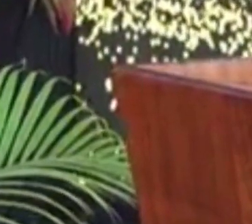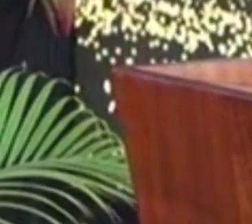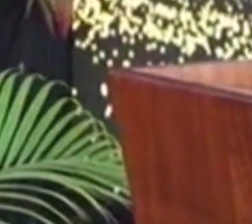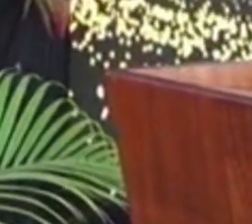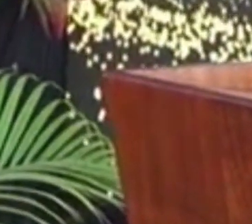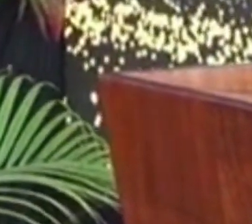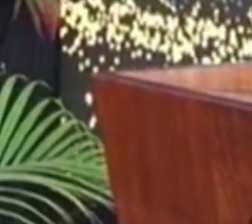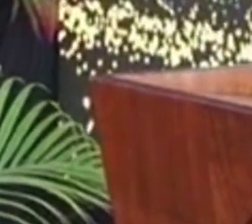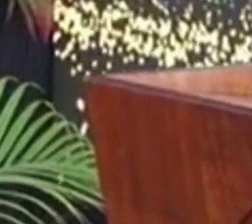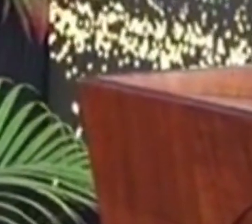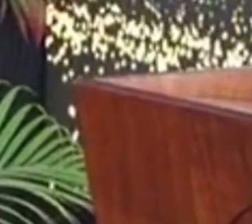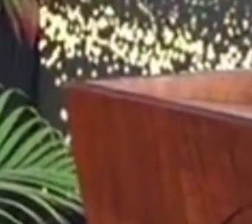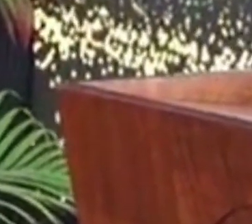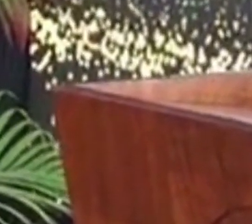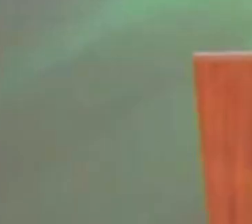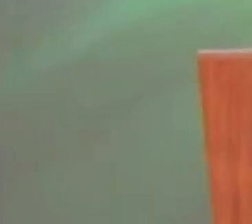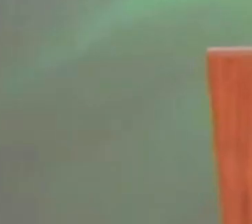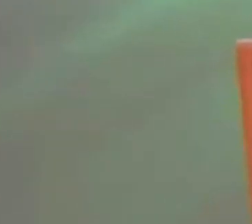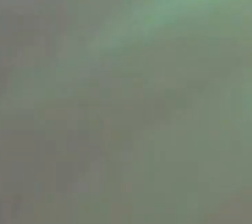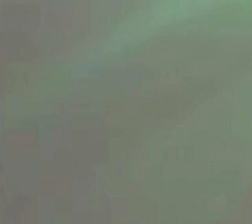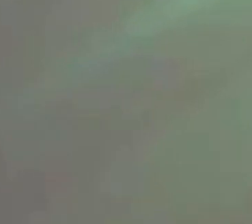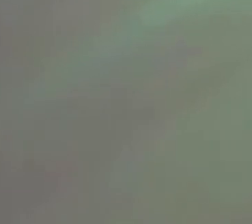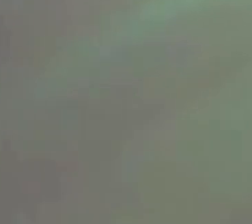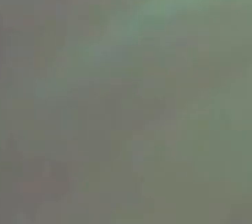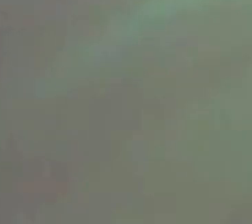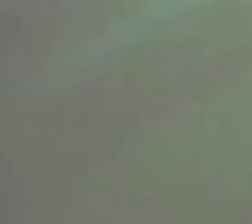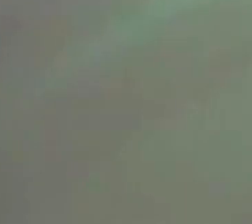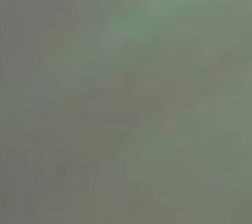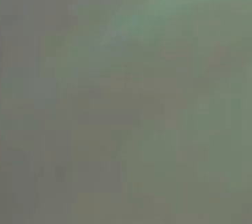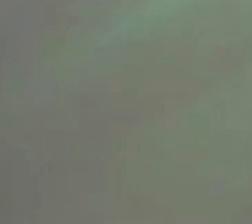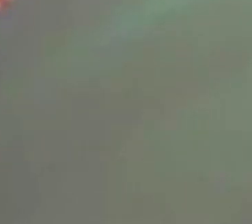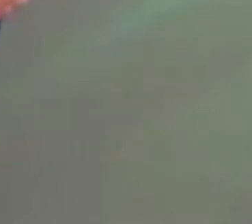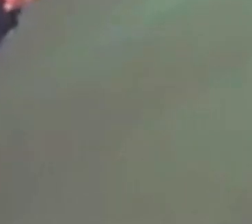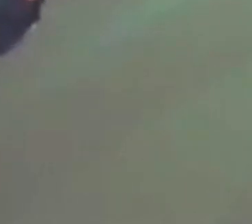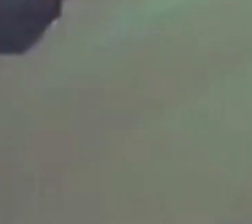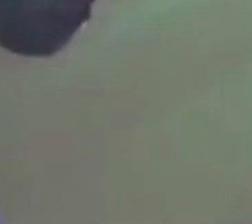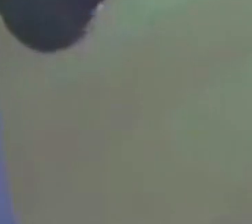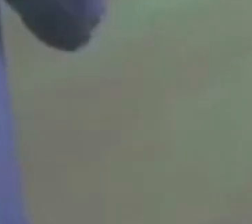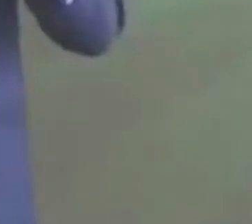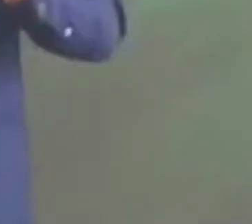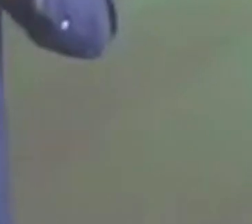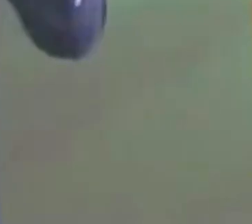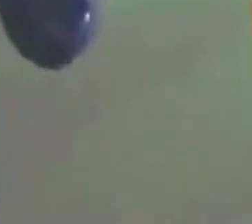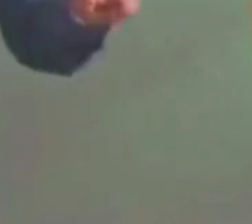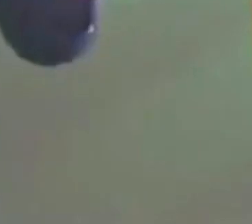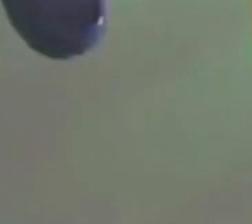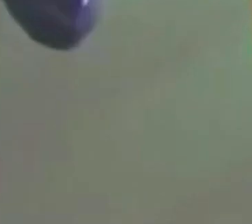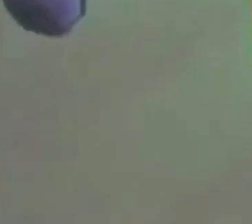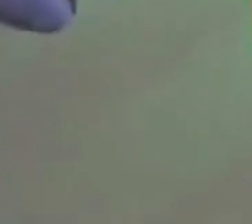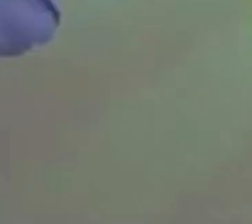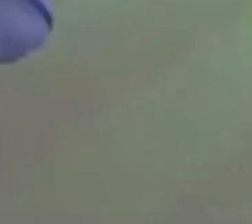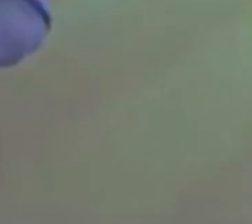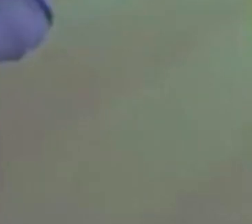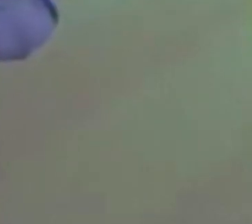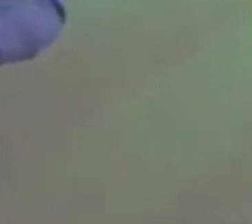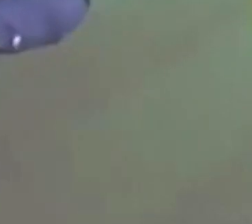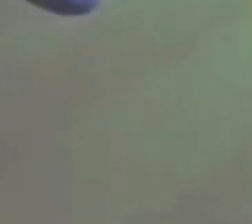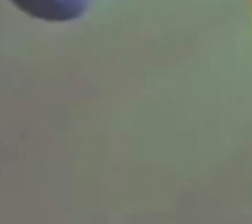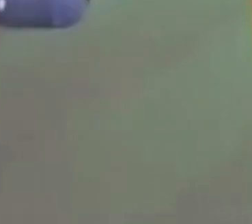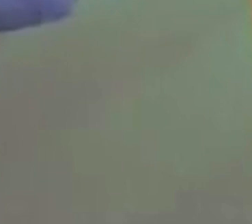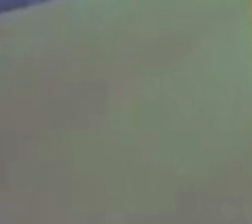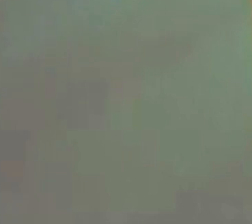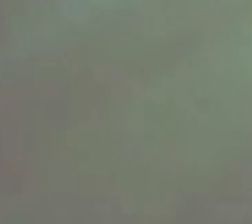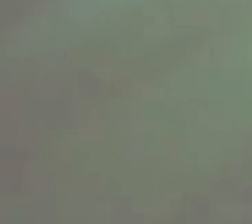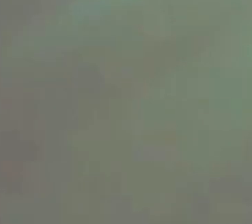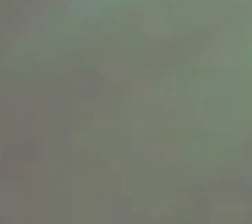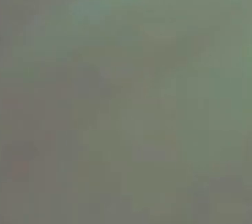can help you explore the realm of the spirit. And in so doing, you will be a victim of several casualties. Just